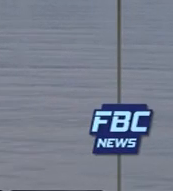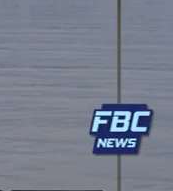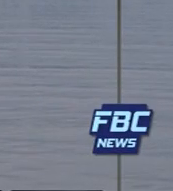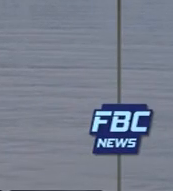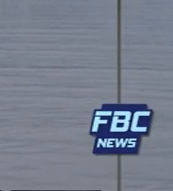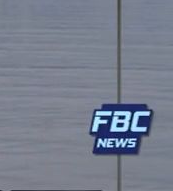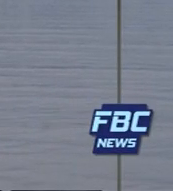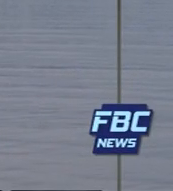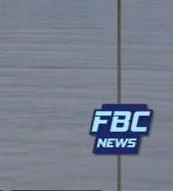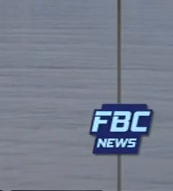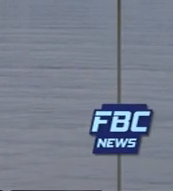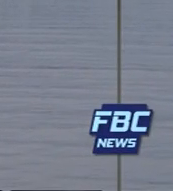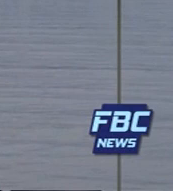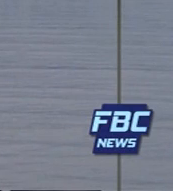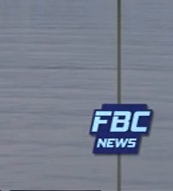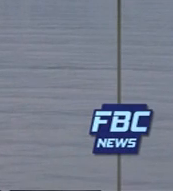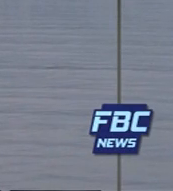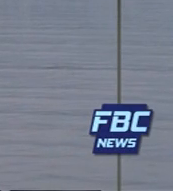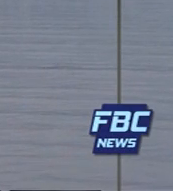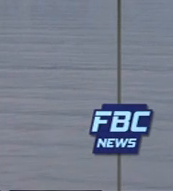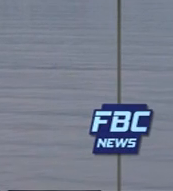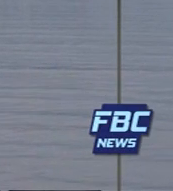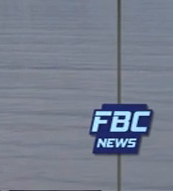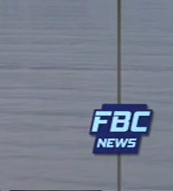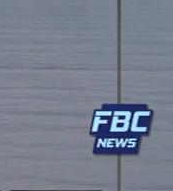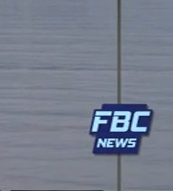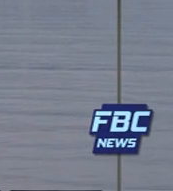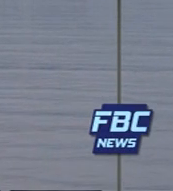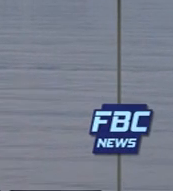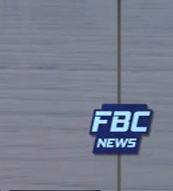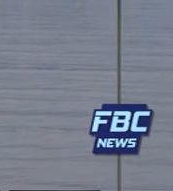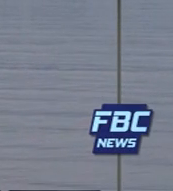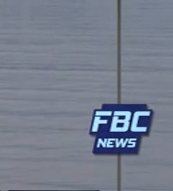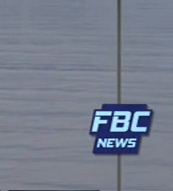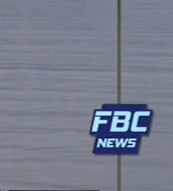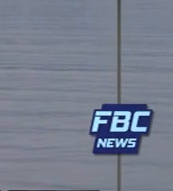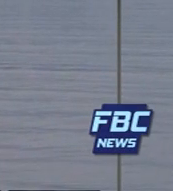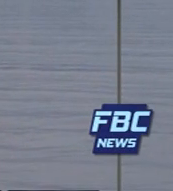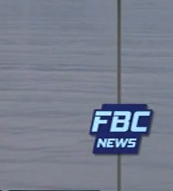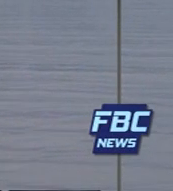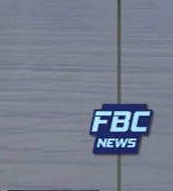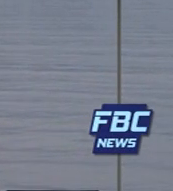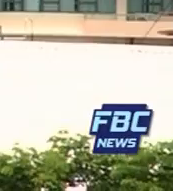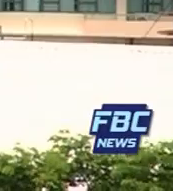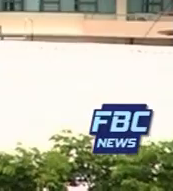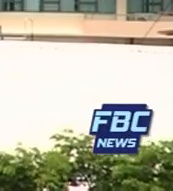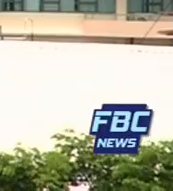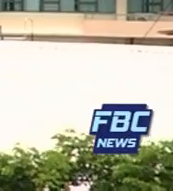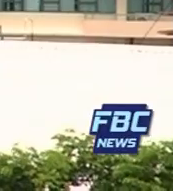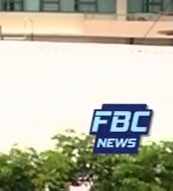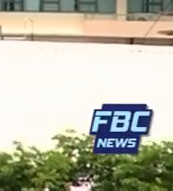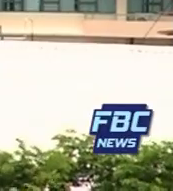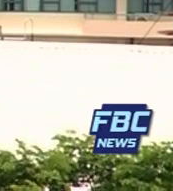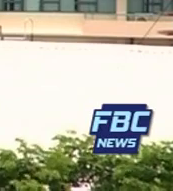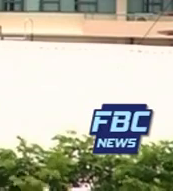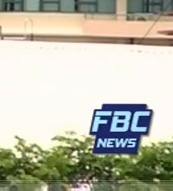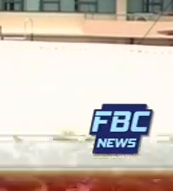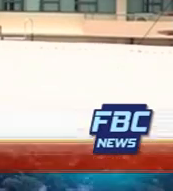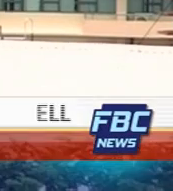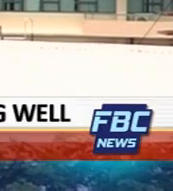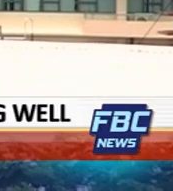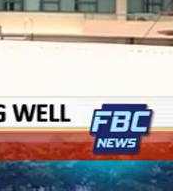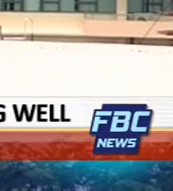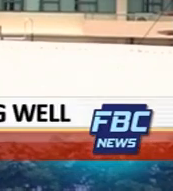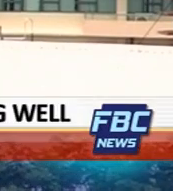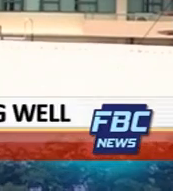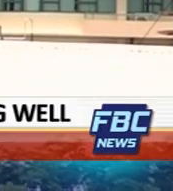A review of the open merit recruitment system has made positive impacts on the civil service. Attorney General Ayaseed Kayum says the